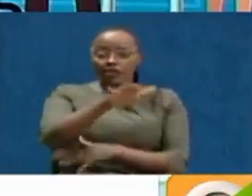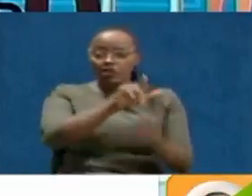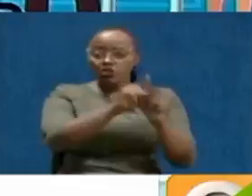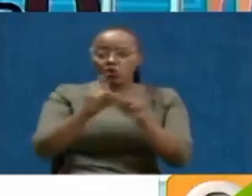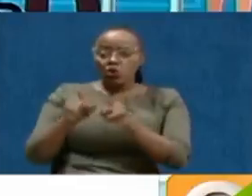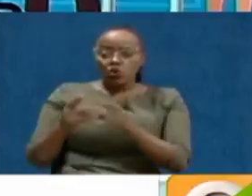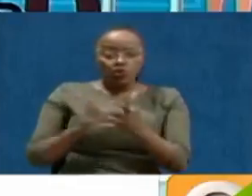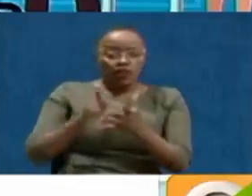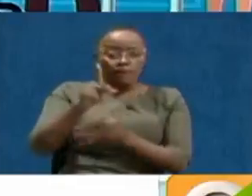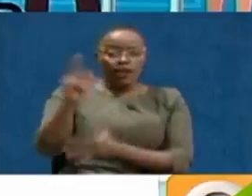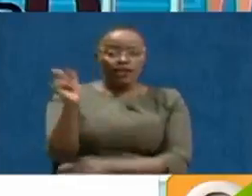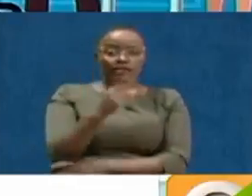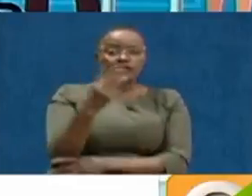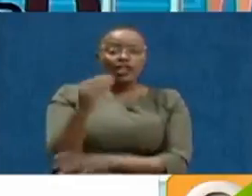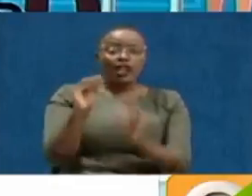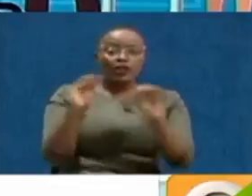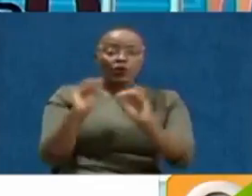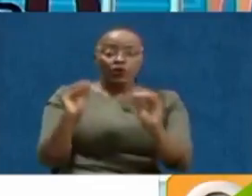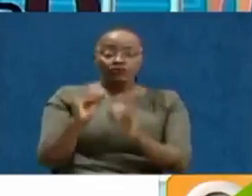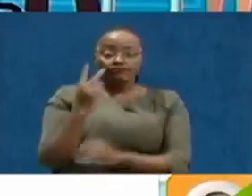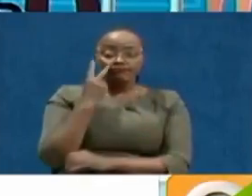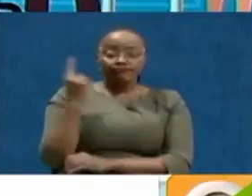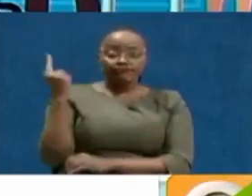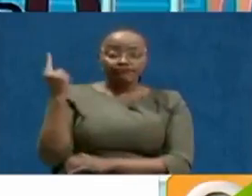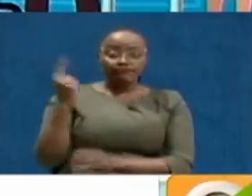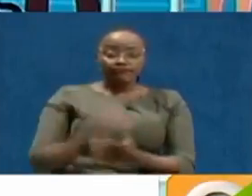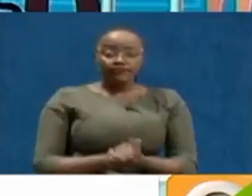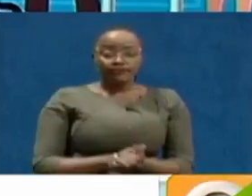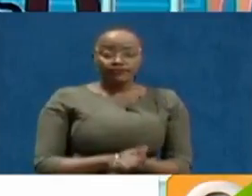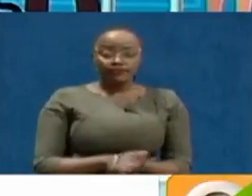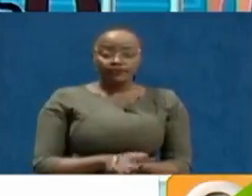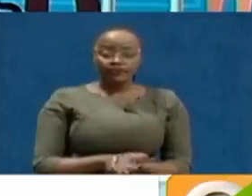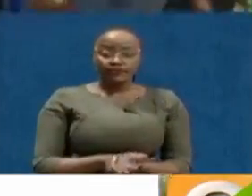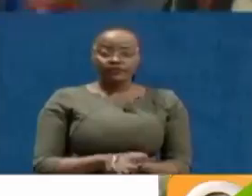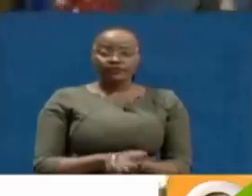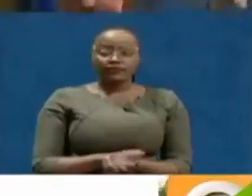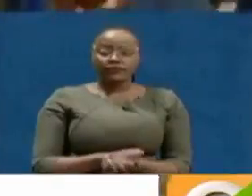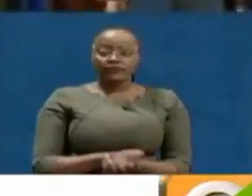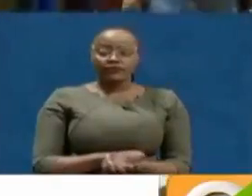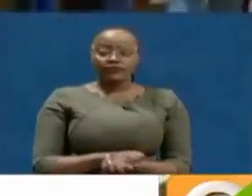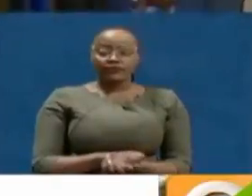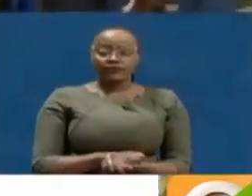and withholding pay. Check out this story produced by our very own Ben Kirui.